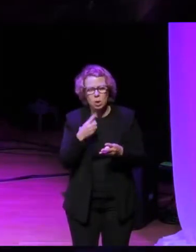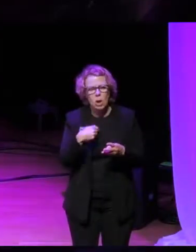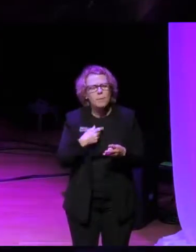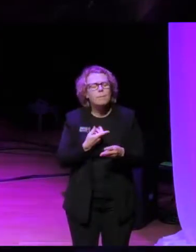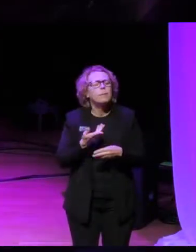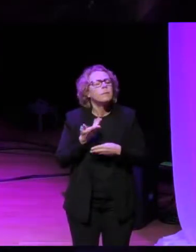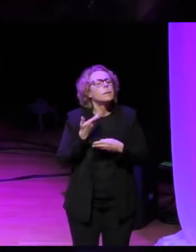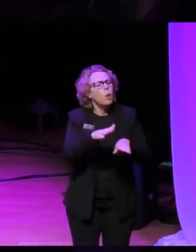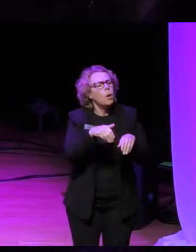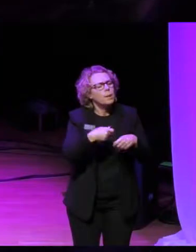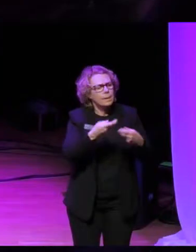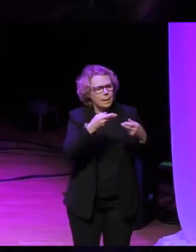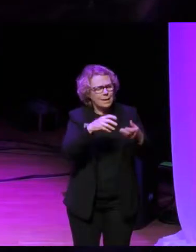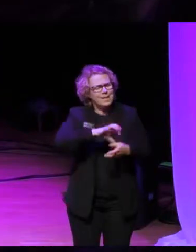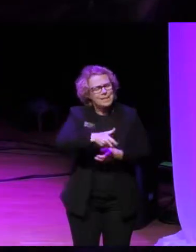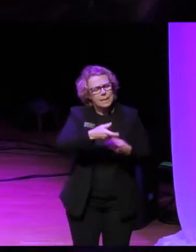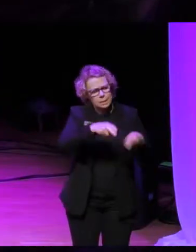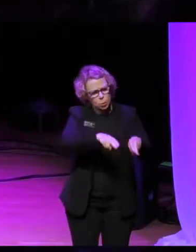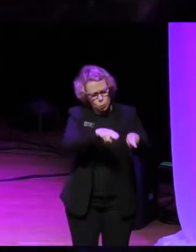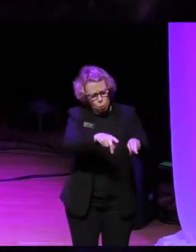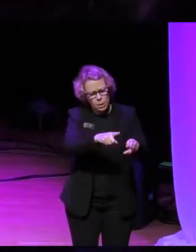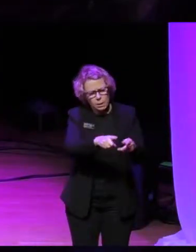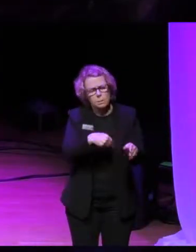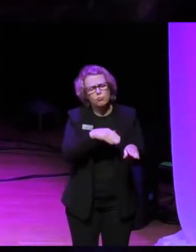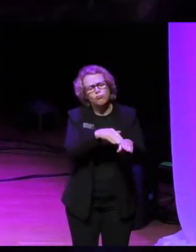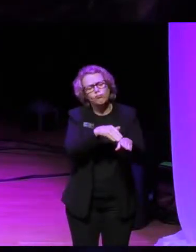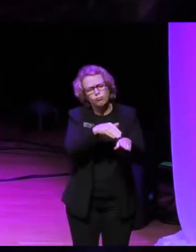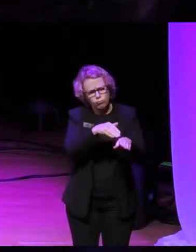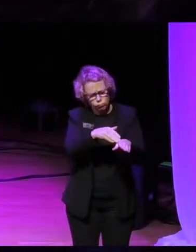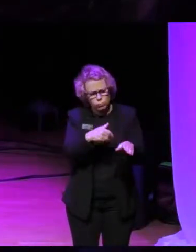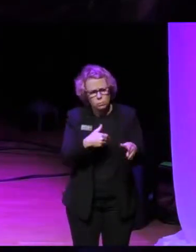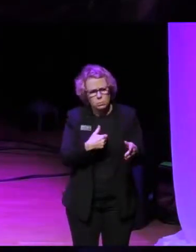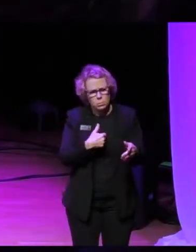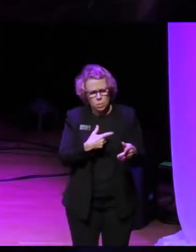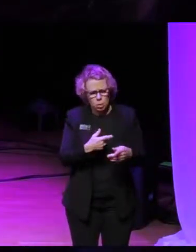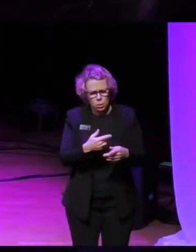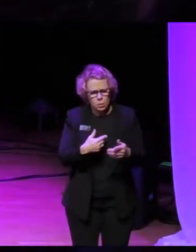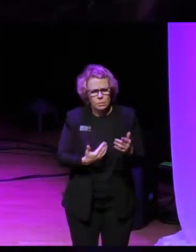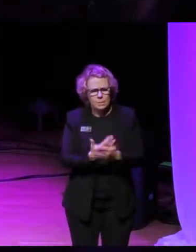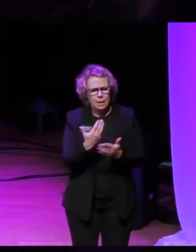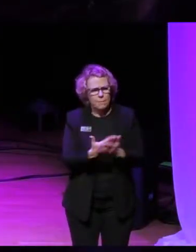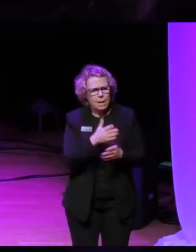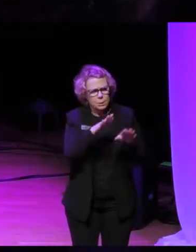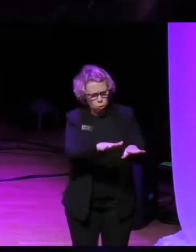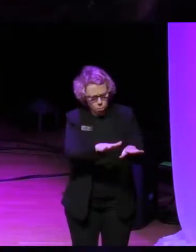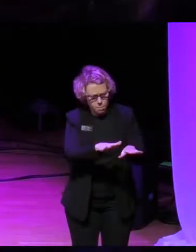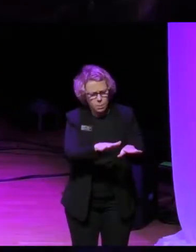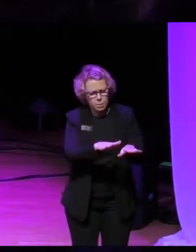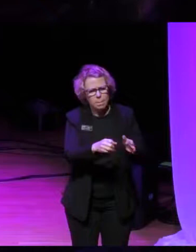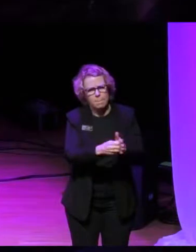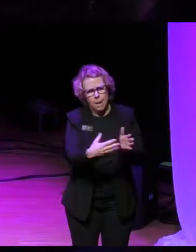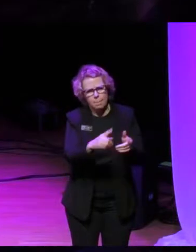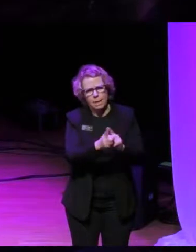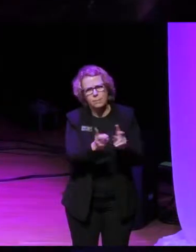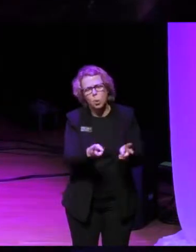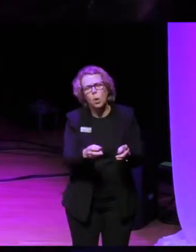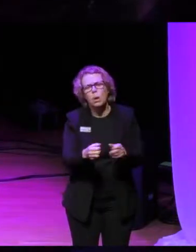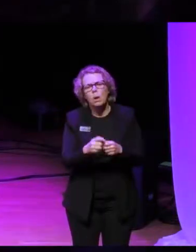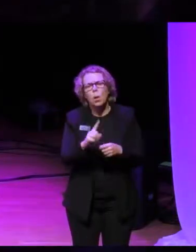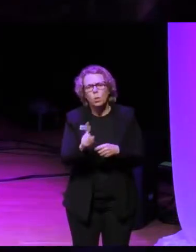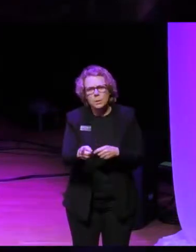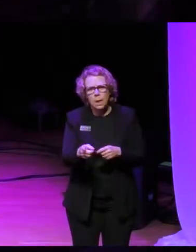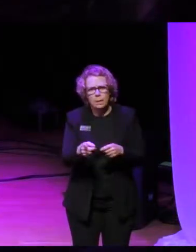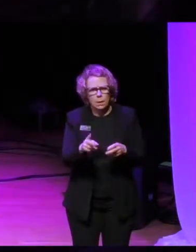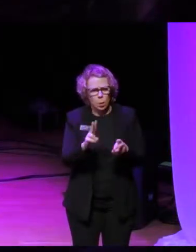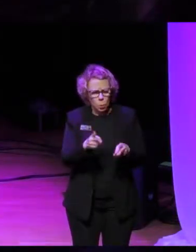court, got again an injunction against Travel Ban 3.0, and this case will now have to make its way through